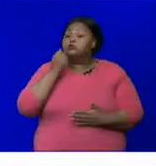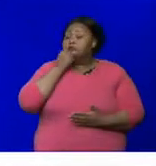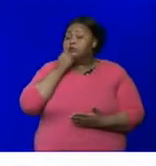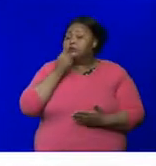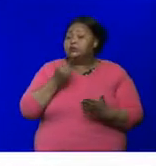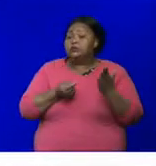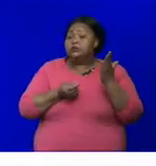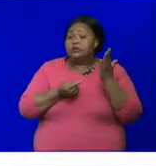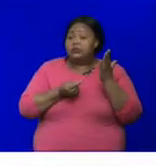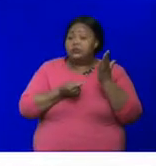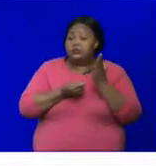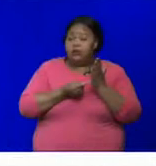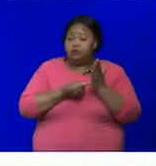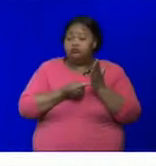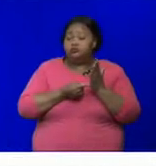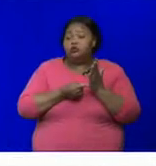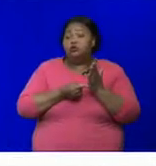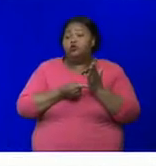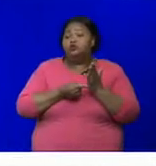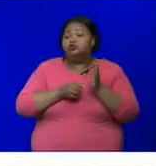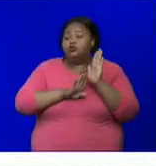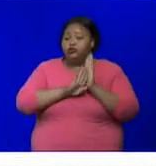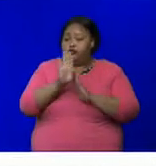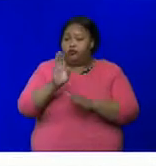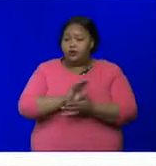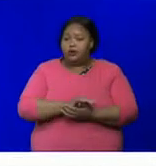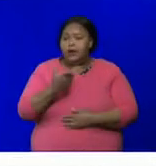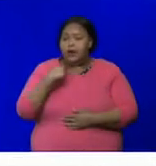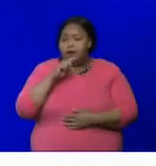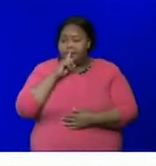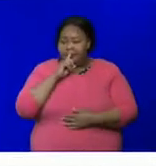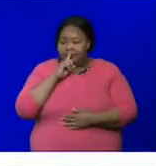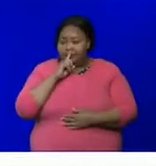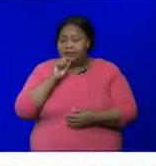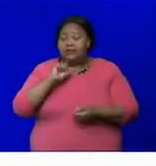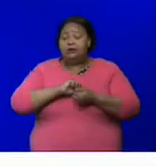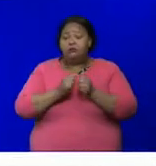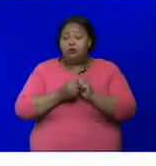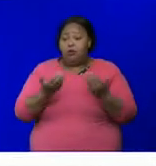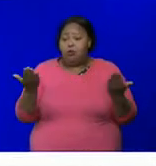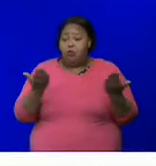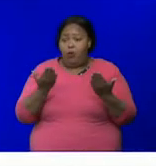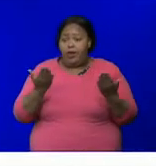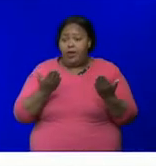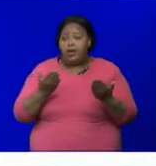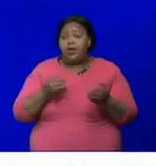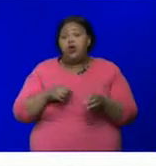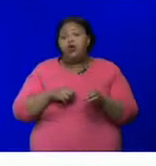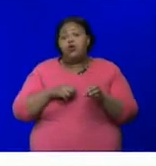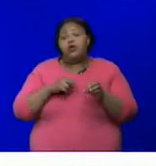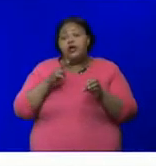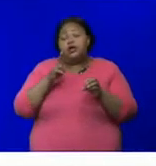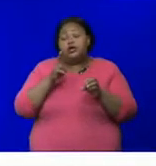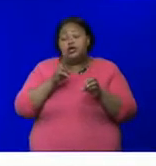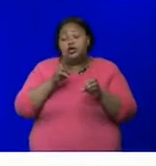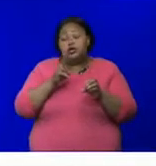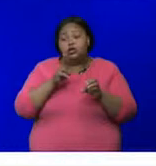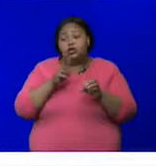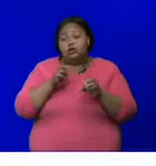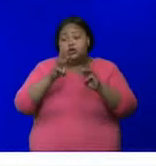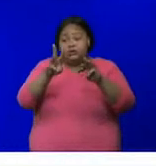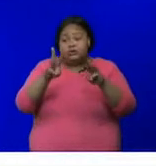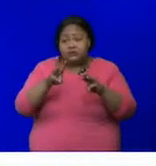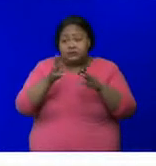note asisalani kune mabhara aze angu 5 mabhara